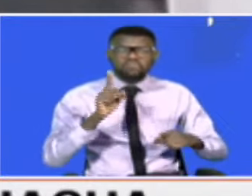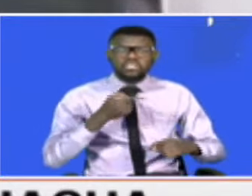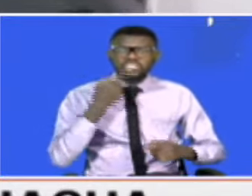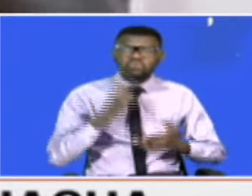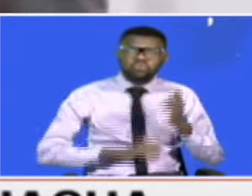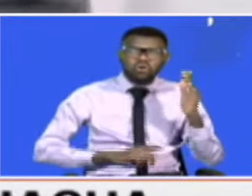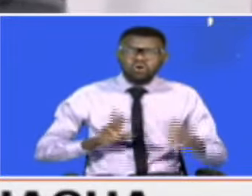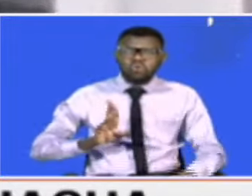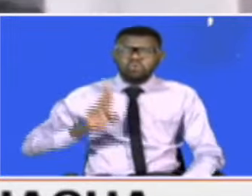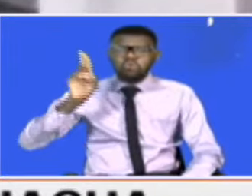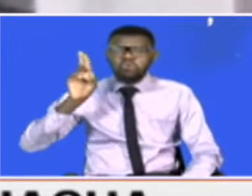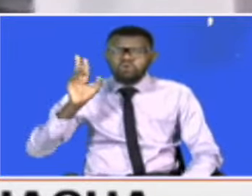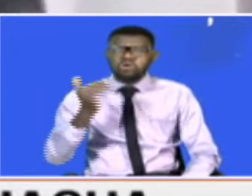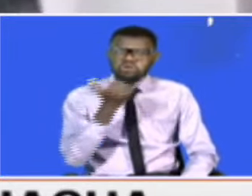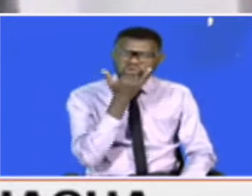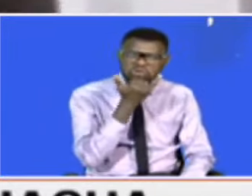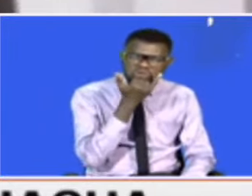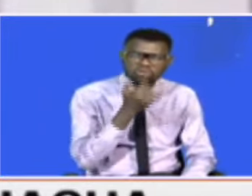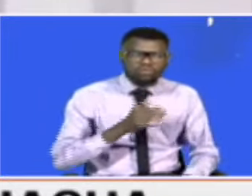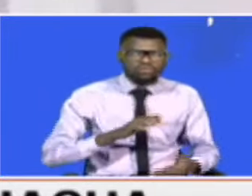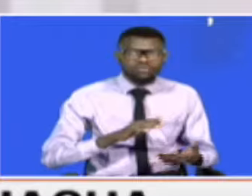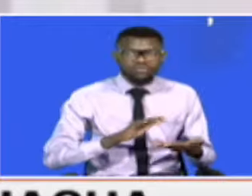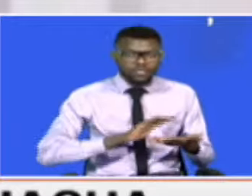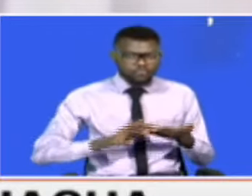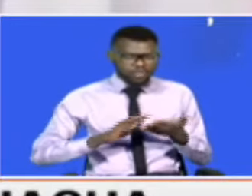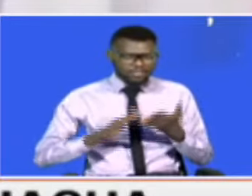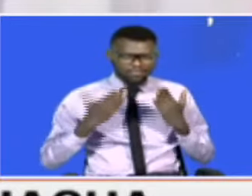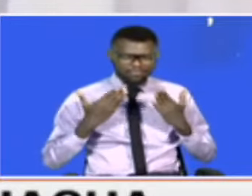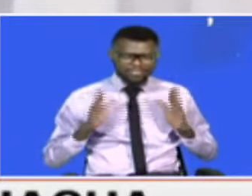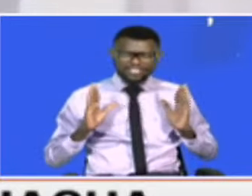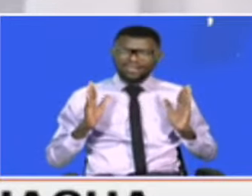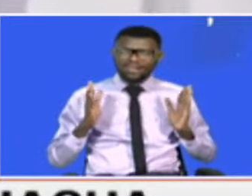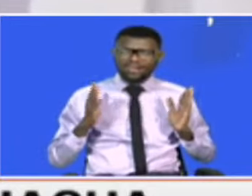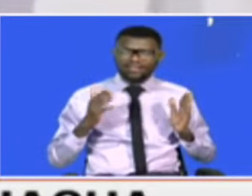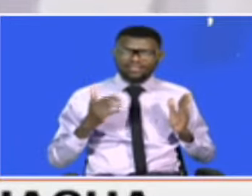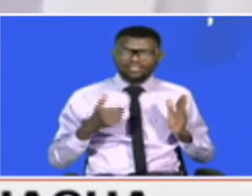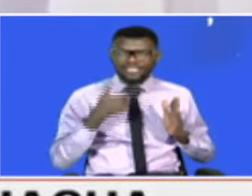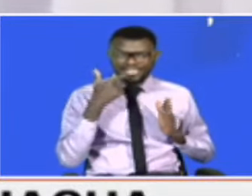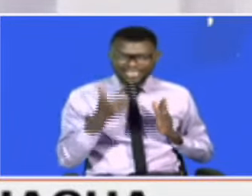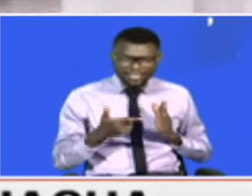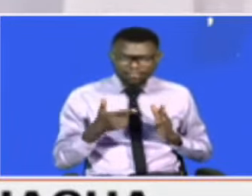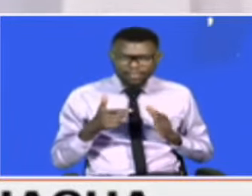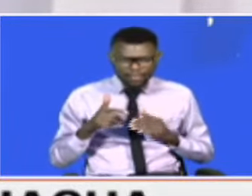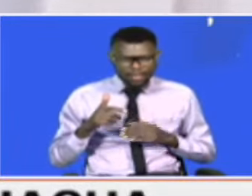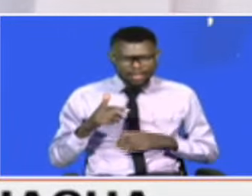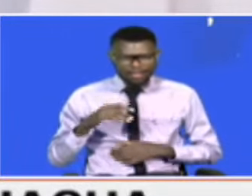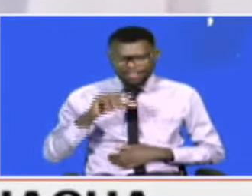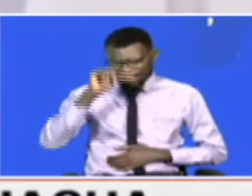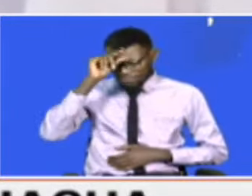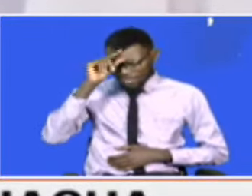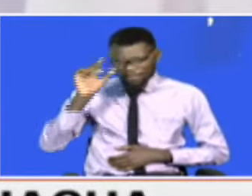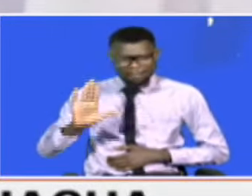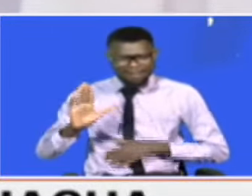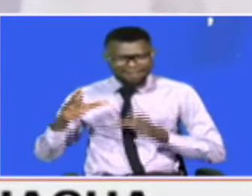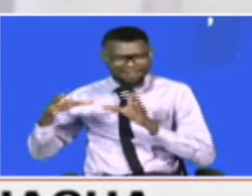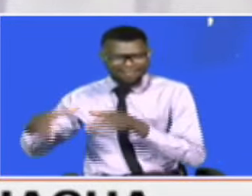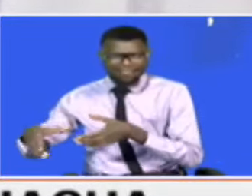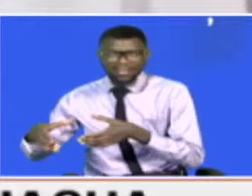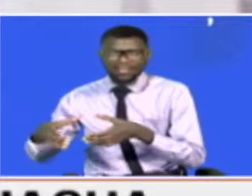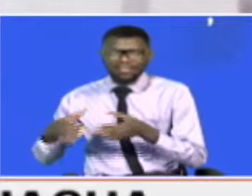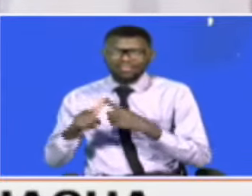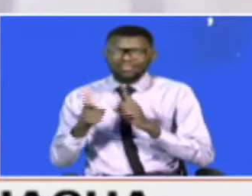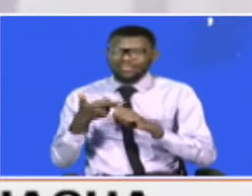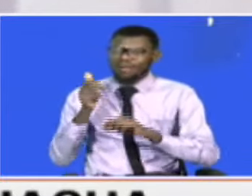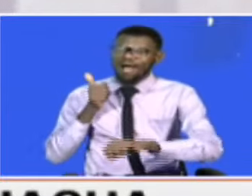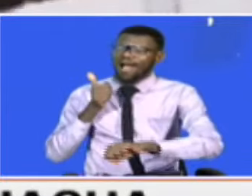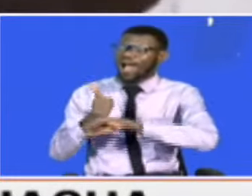wewe Uhuru ulitukosea, hiyo mambo ikaisha. Tukatoka hapo. Akamwambia ongea juu ya shareholding, akaenda Kisumu, akamuita